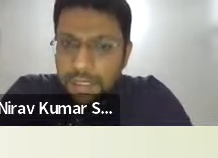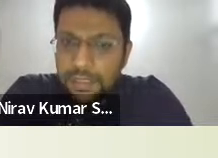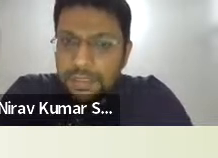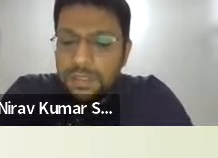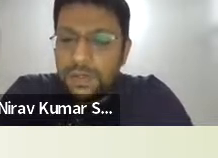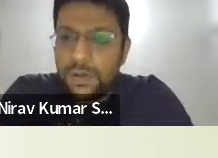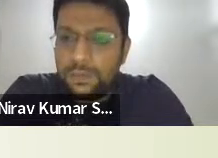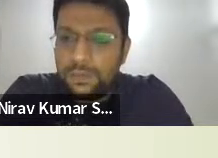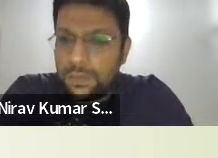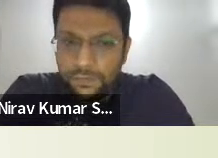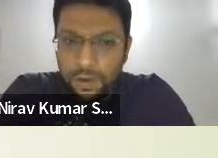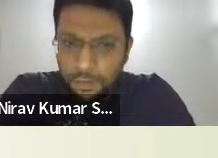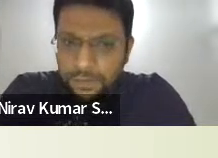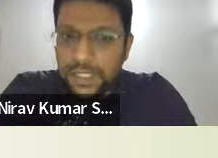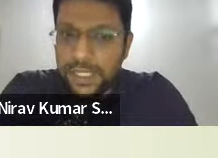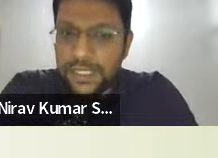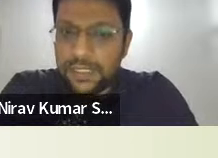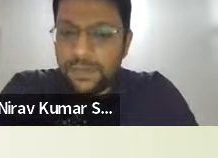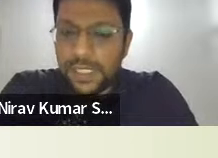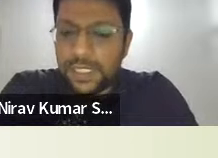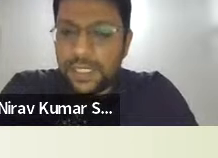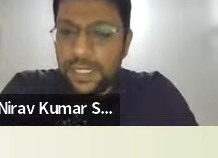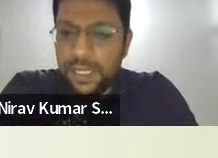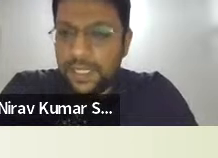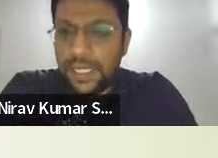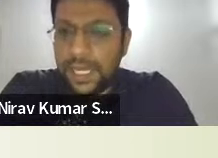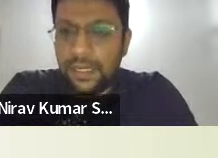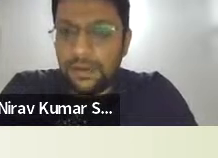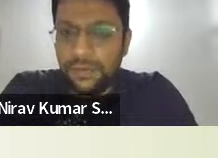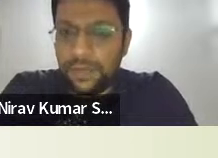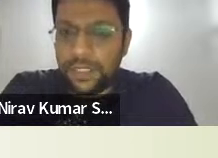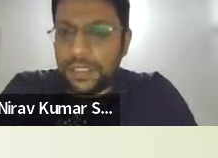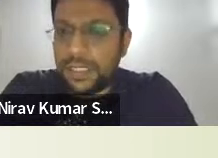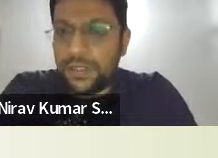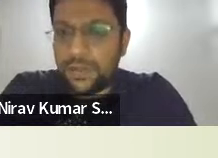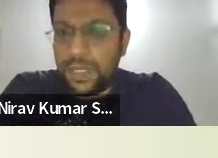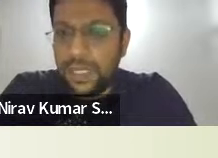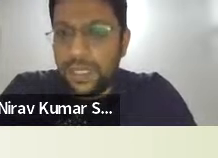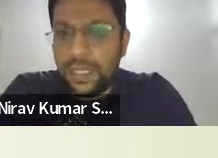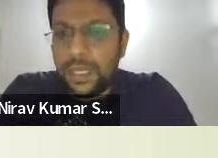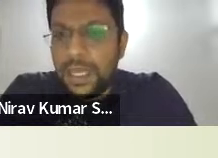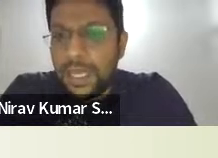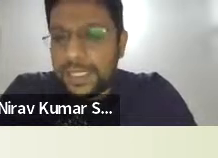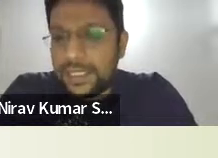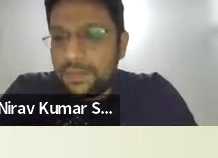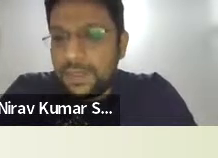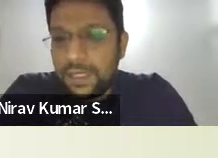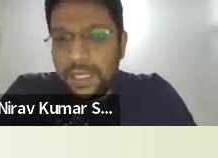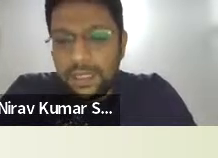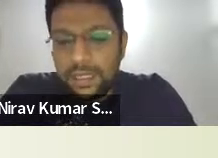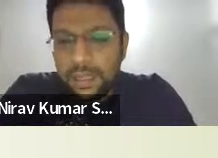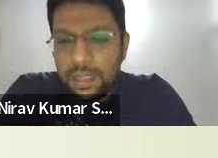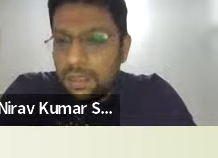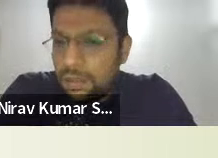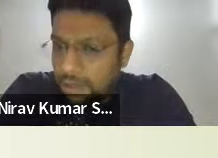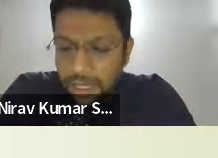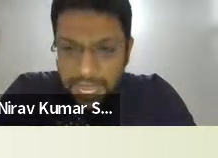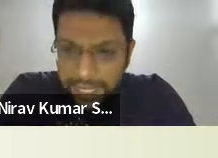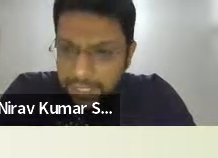accessible. So for obvious reasons, basically any kind of emergency should be accessible